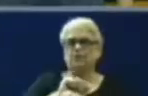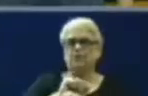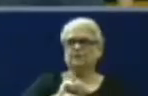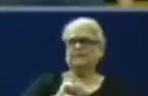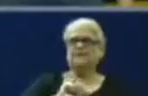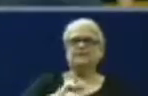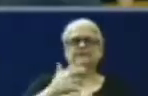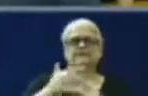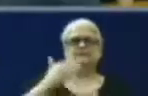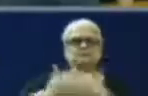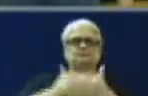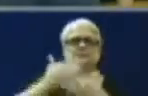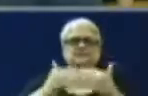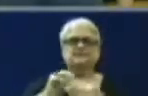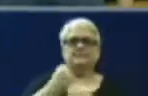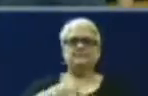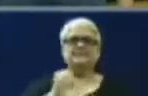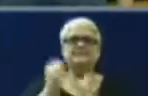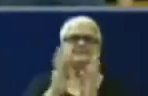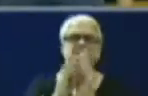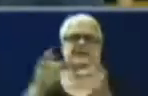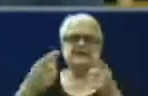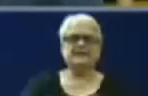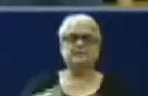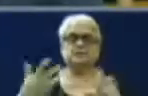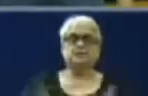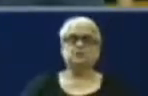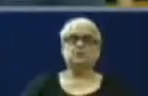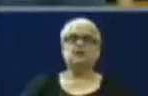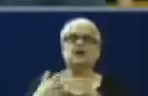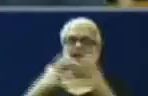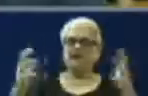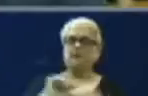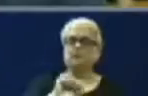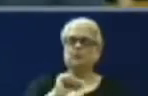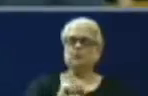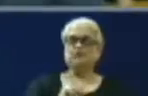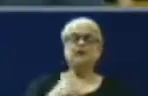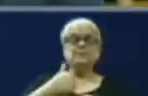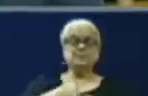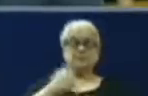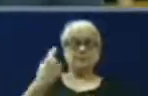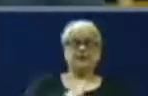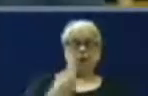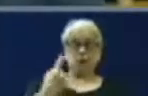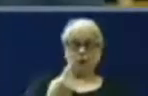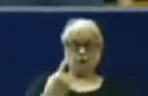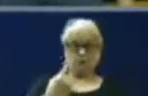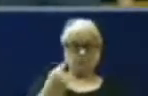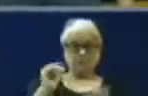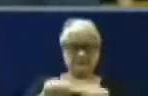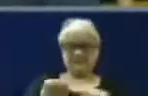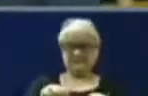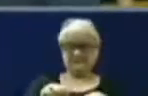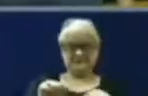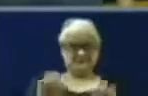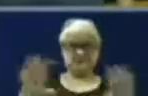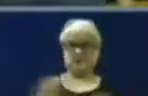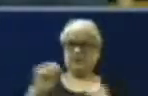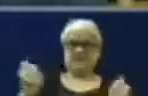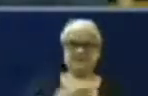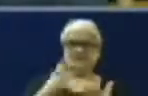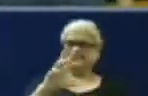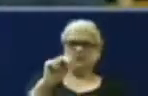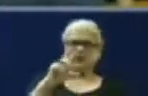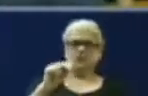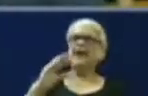to making a meeting like this happen. But I couldn't do it here alone. It's something that I have to work with our students and our teachers and